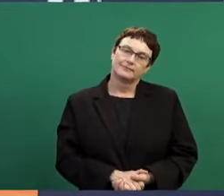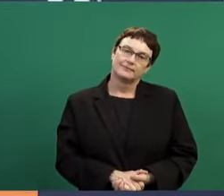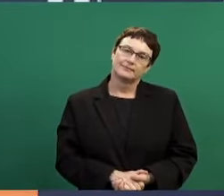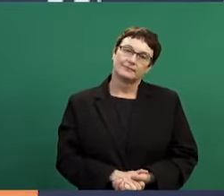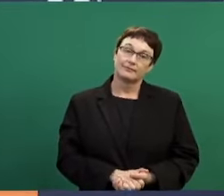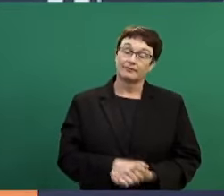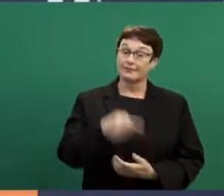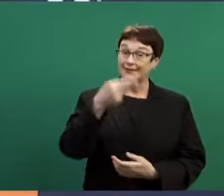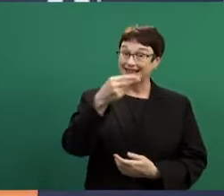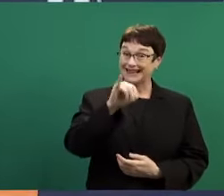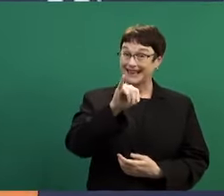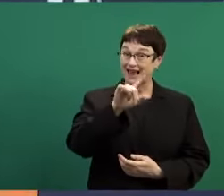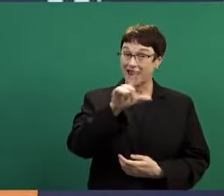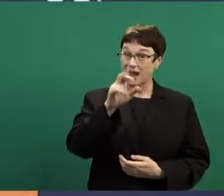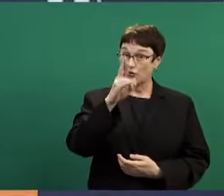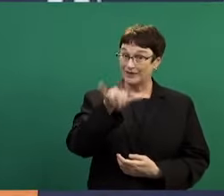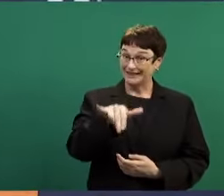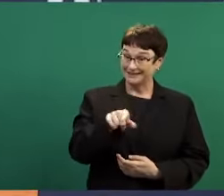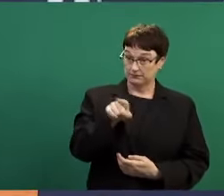Hillary,